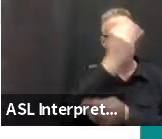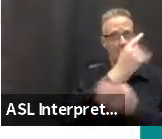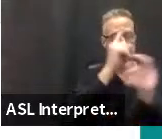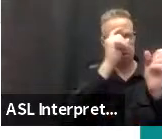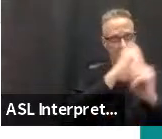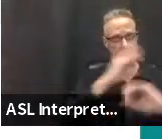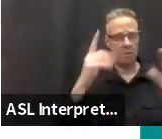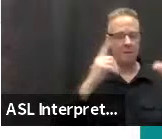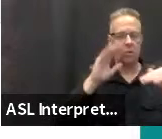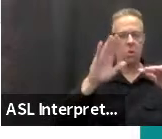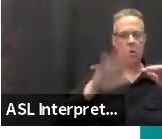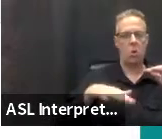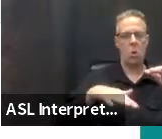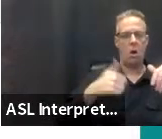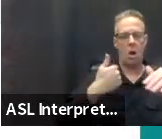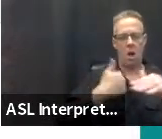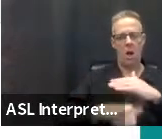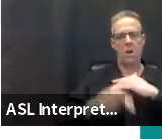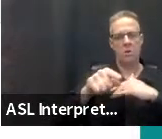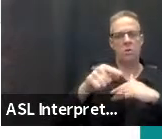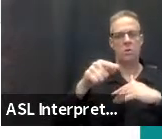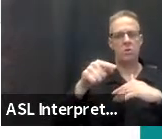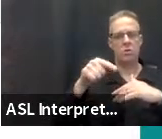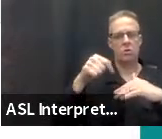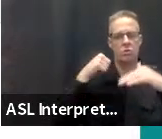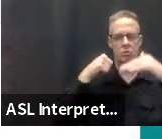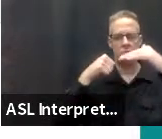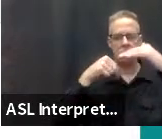the lower deck under that upper deck where